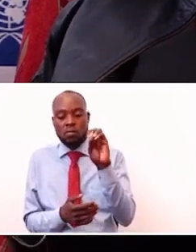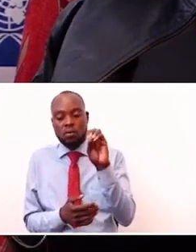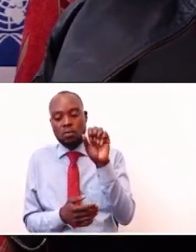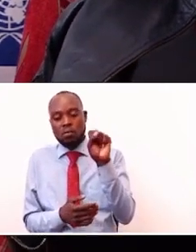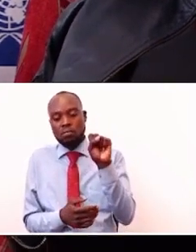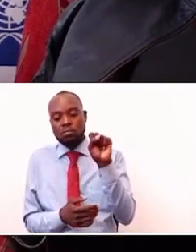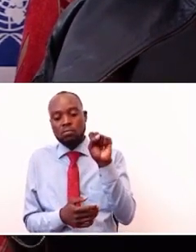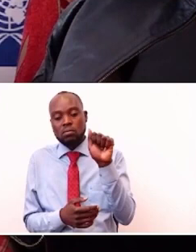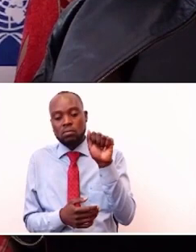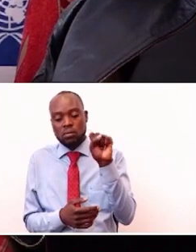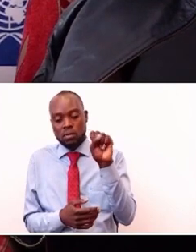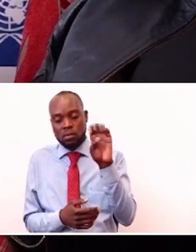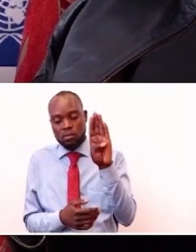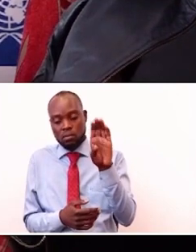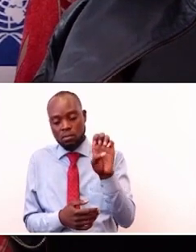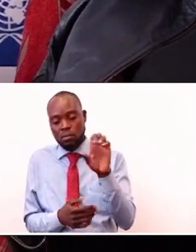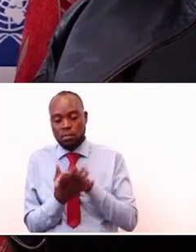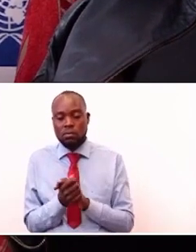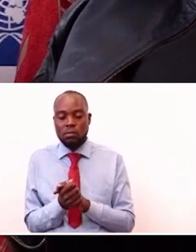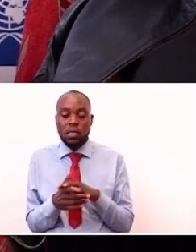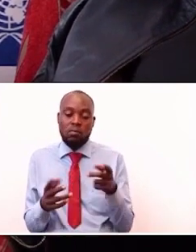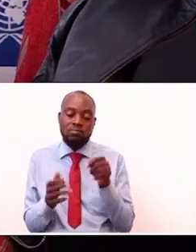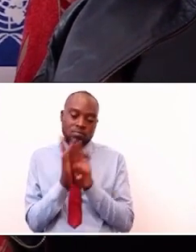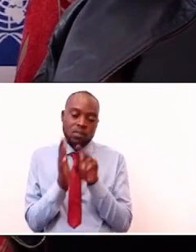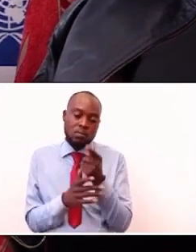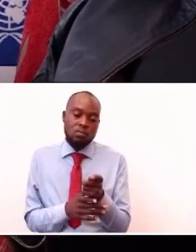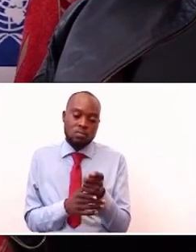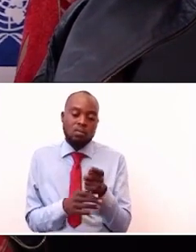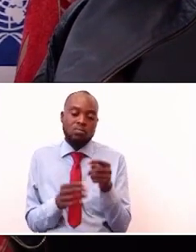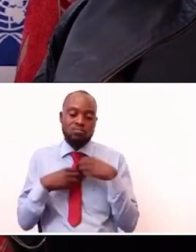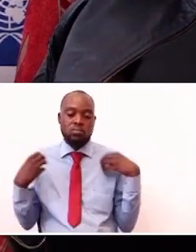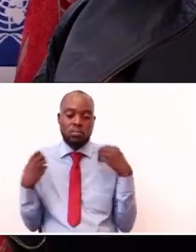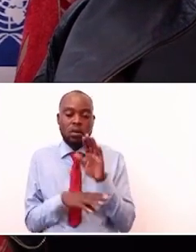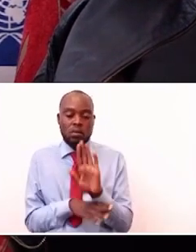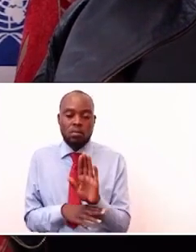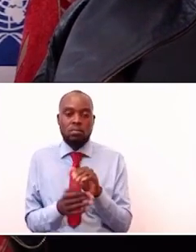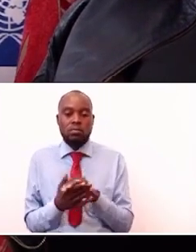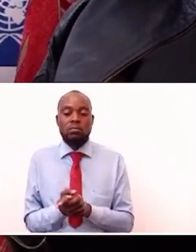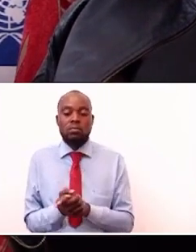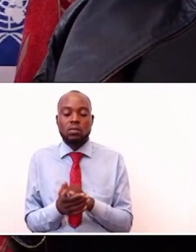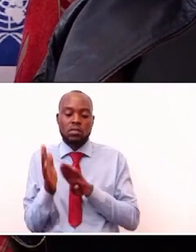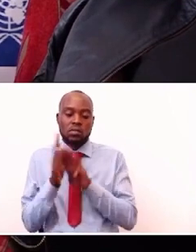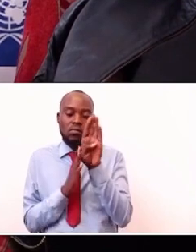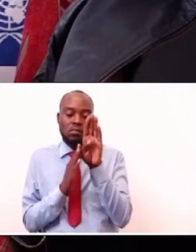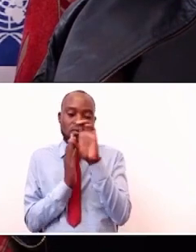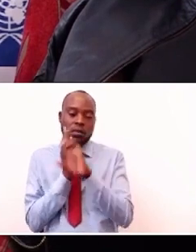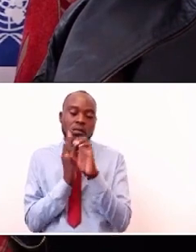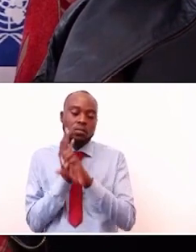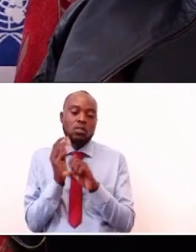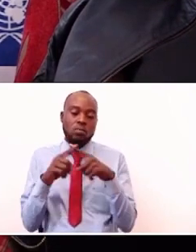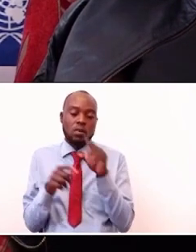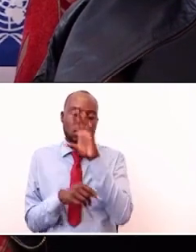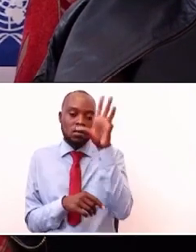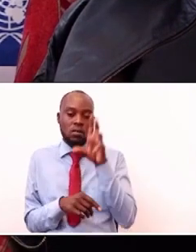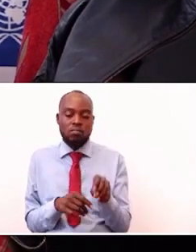and others make regulations, usually those are regulations to the disadvantage of developing countries and African countries. So they